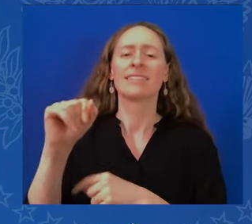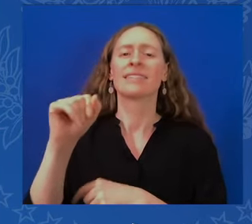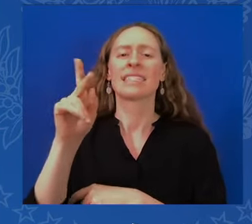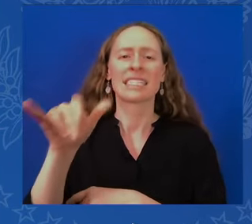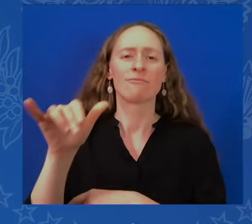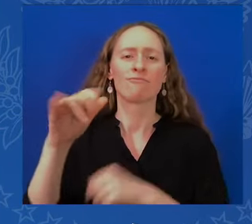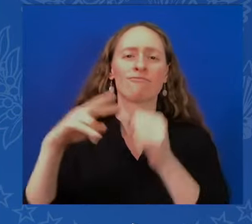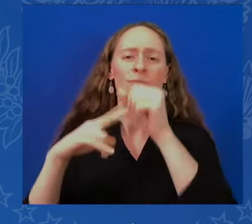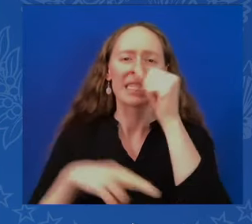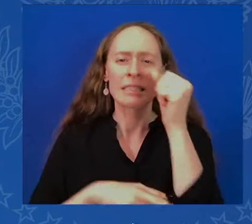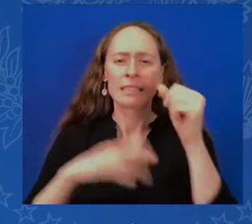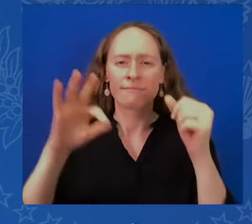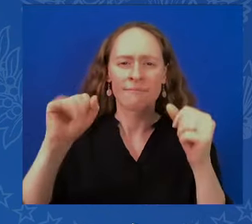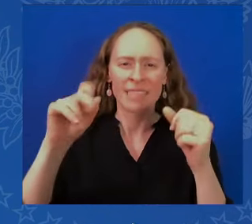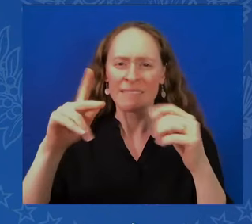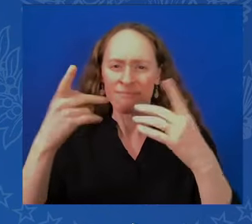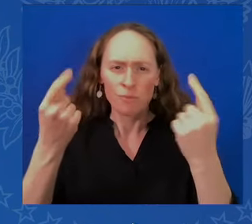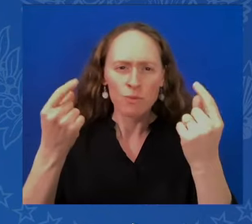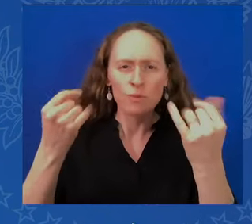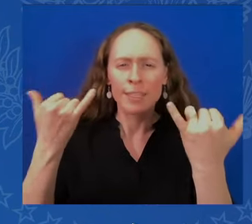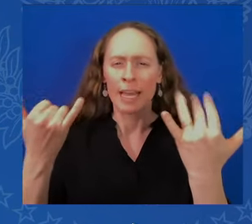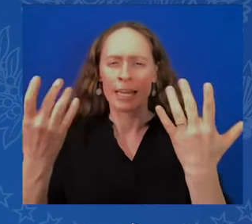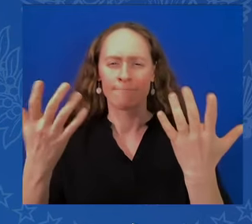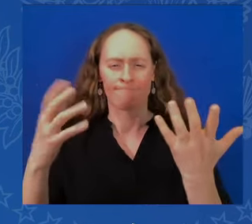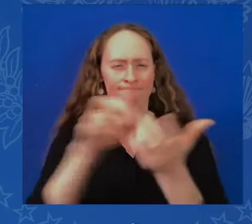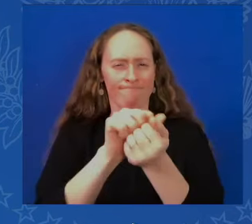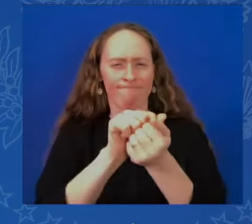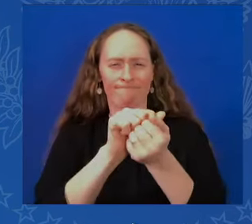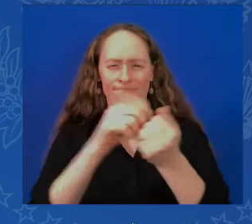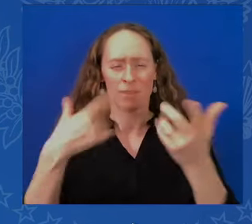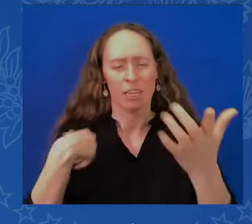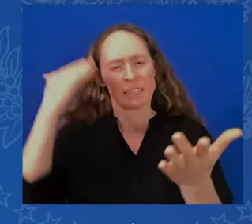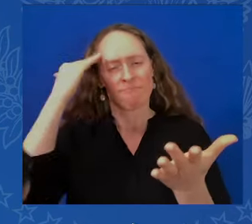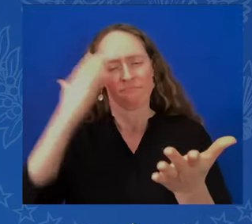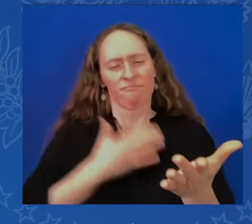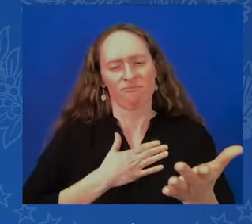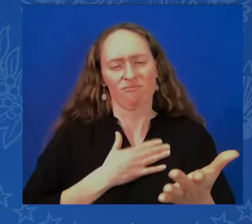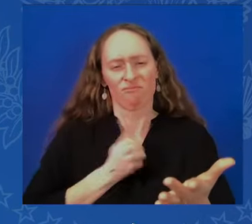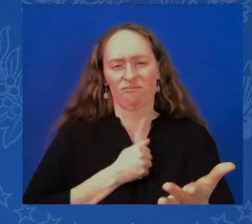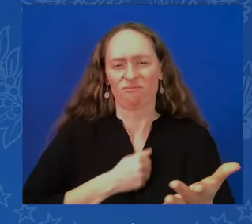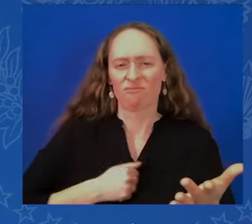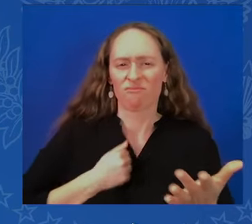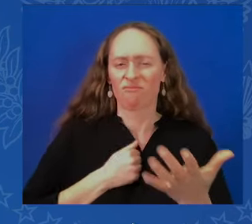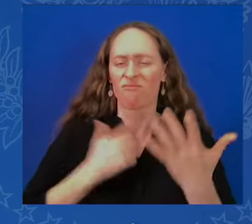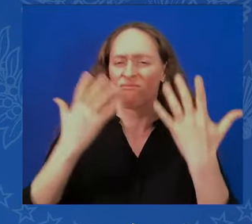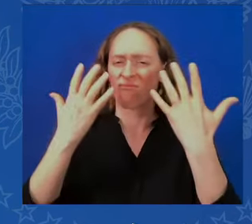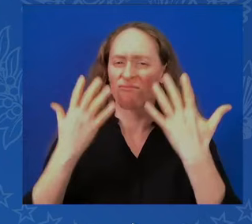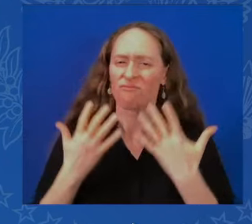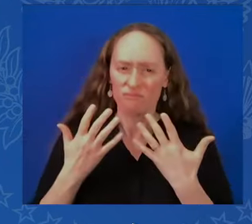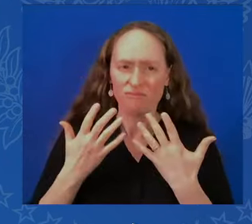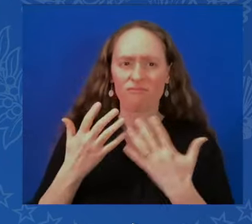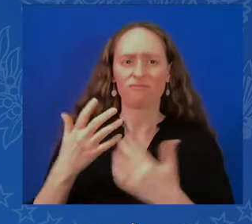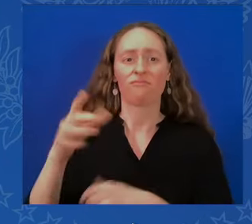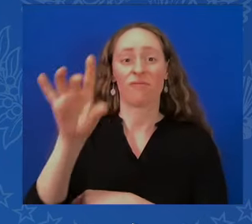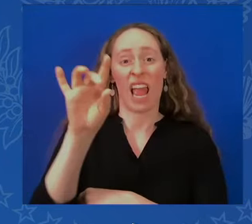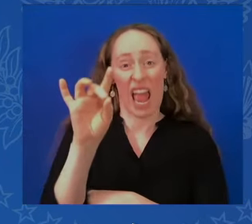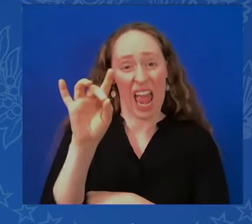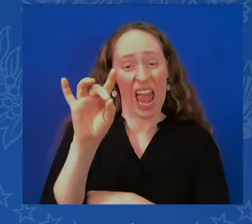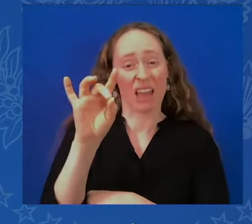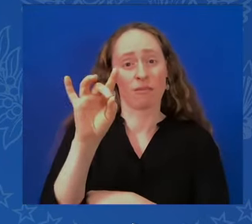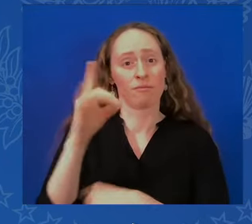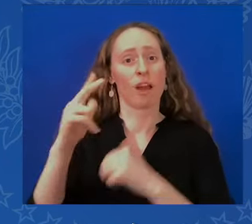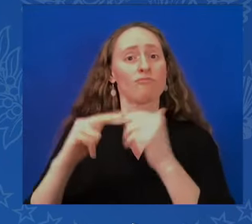breaking. Eight construction workers went into the water when the bridge fell. Six lost their